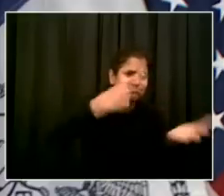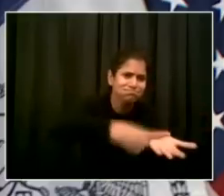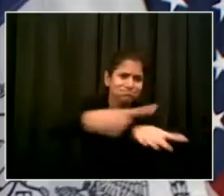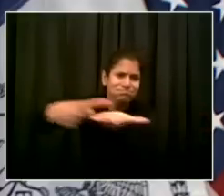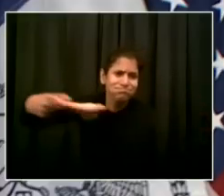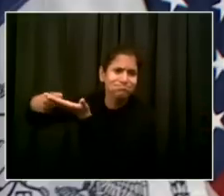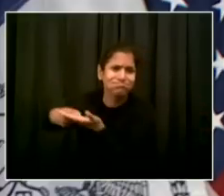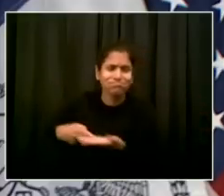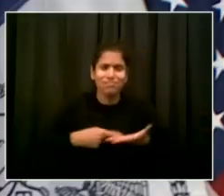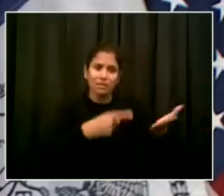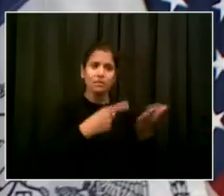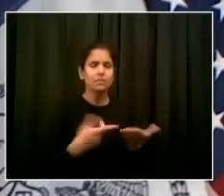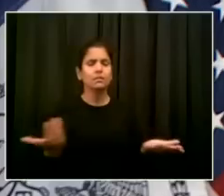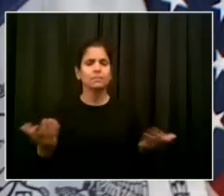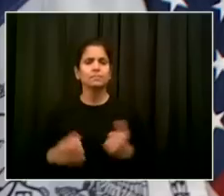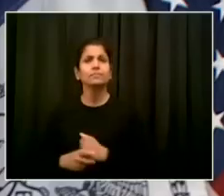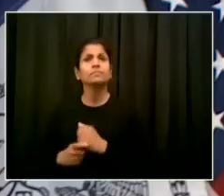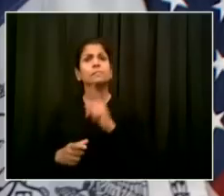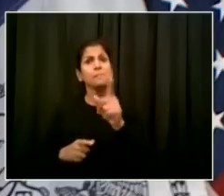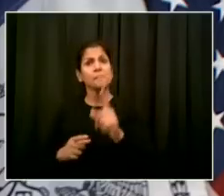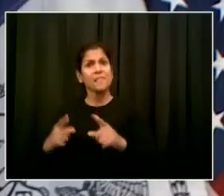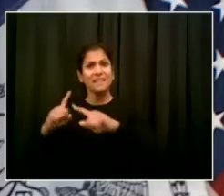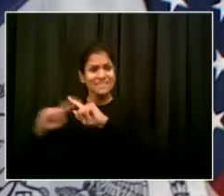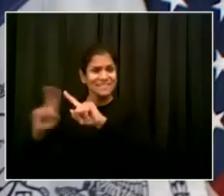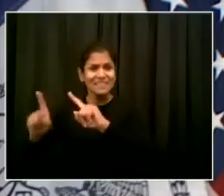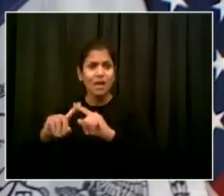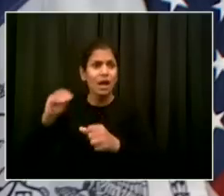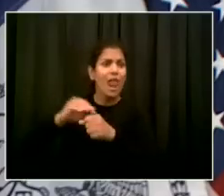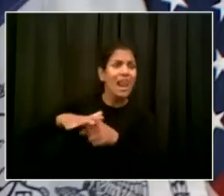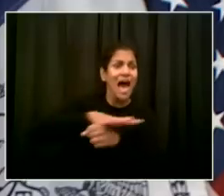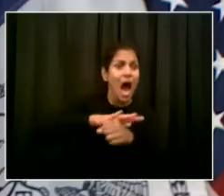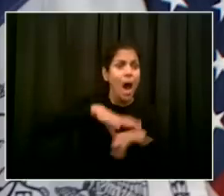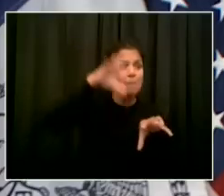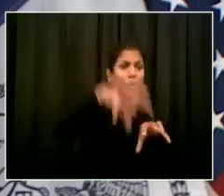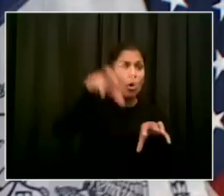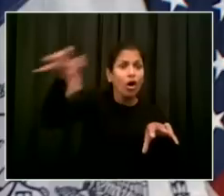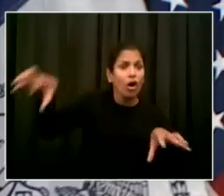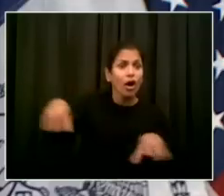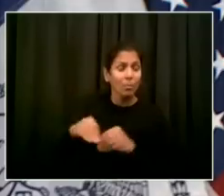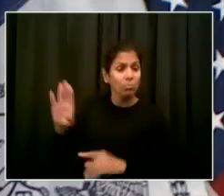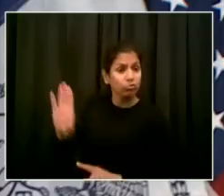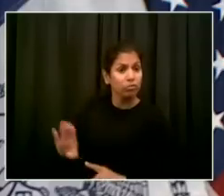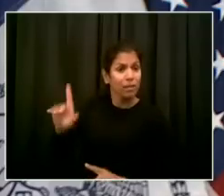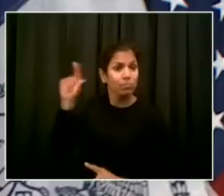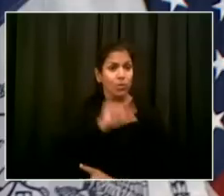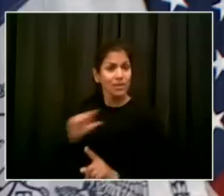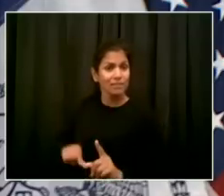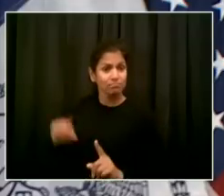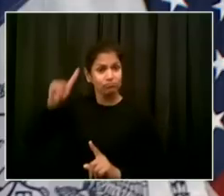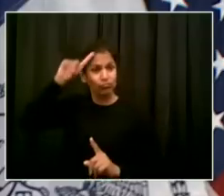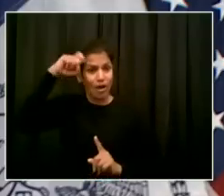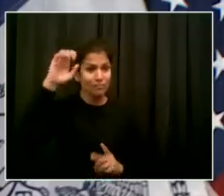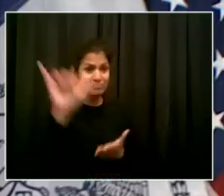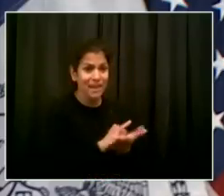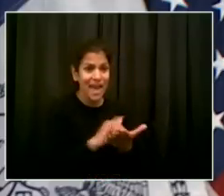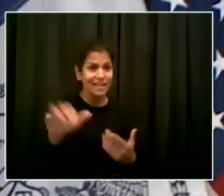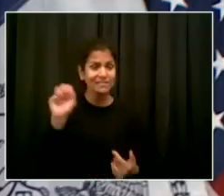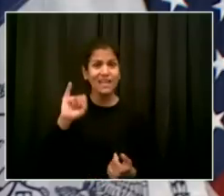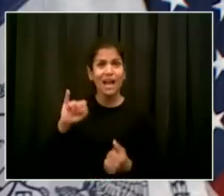worked together, and I expect that the vast majority of people will keep working together to overcome this. Go ahead.